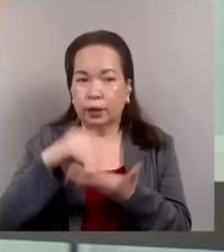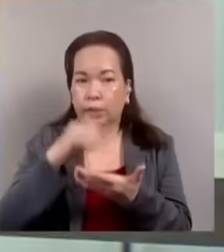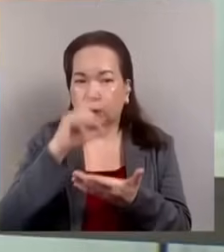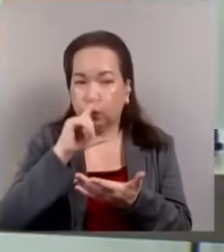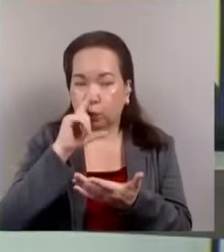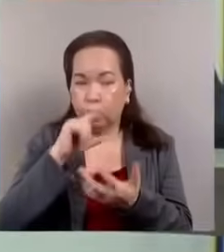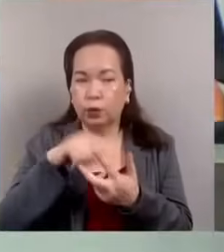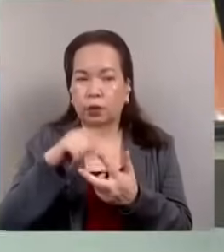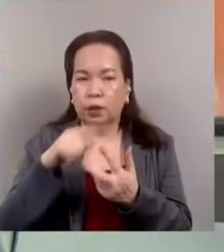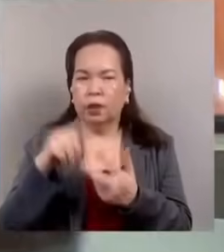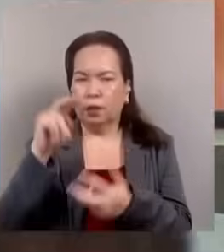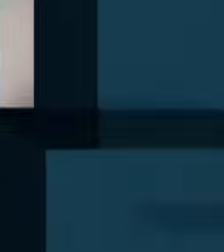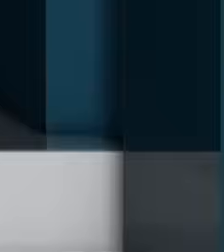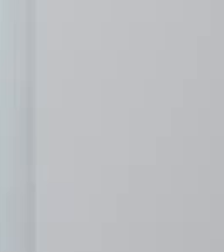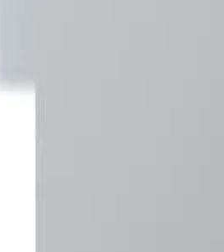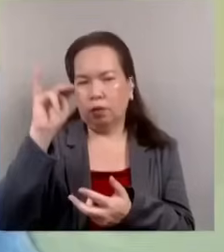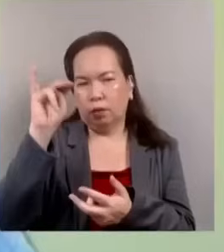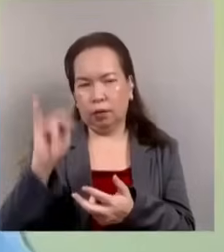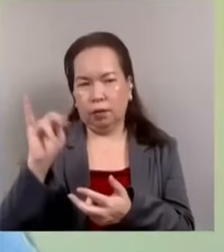region.